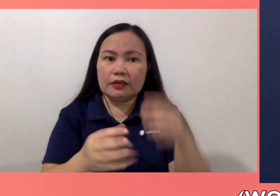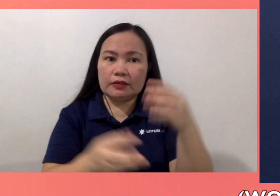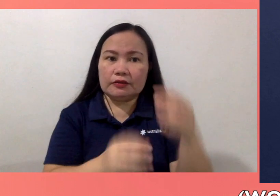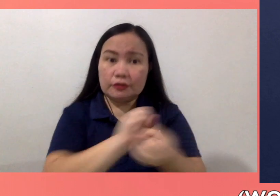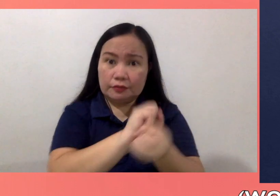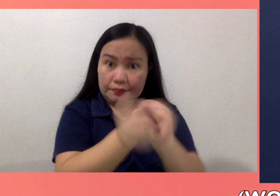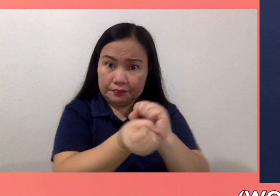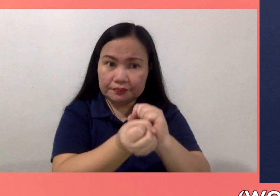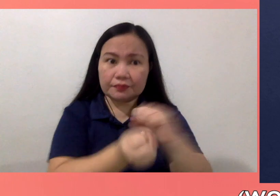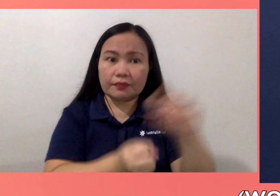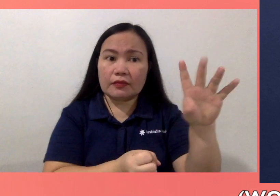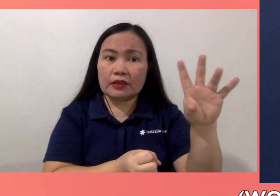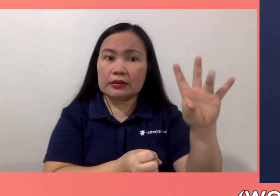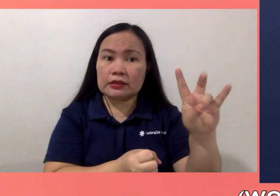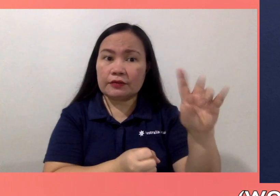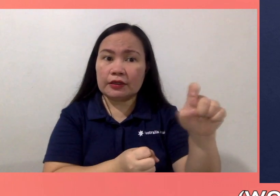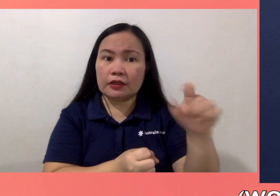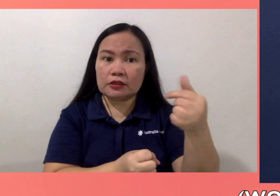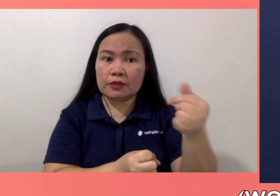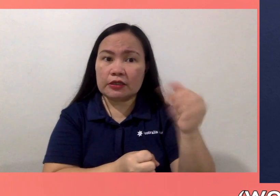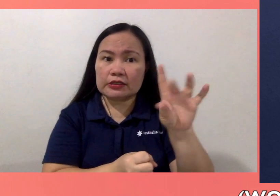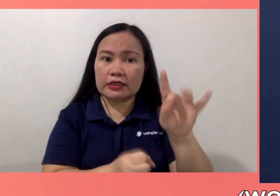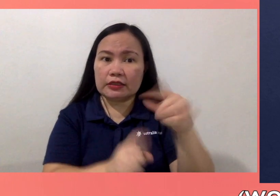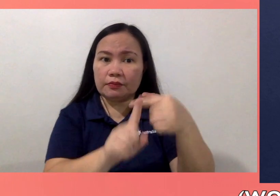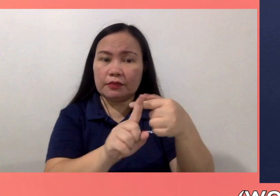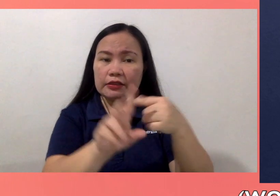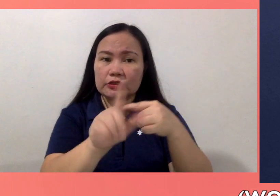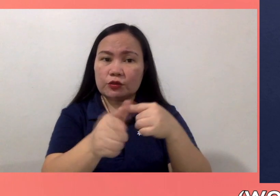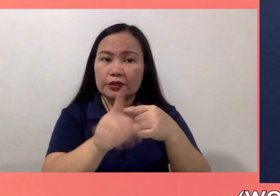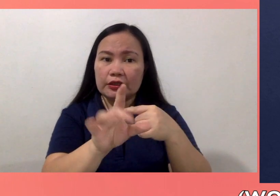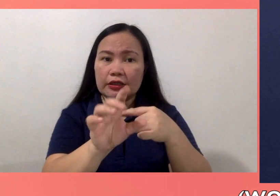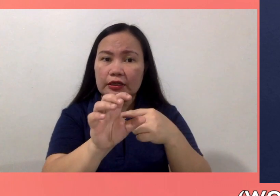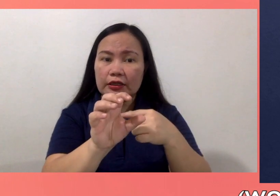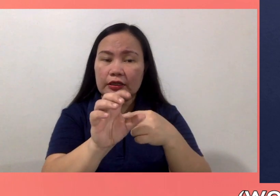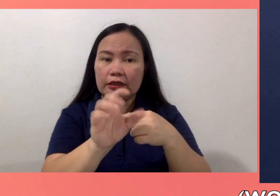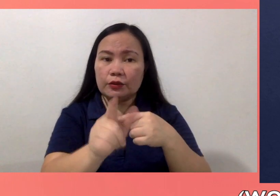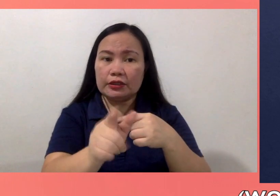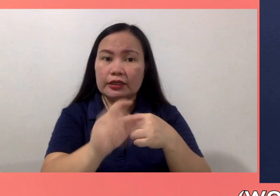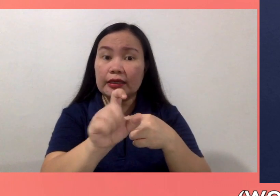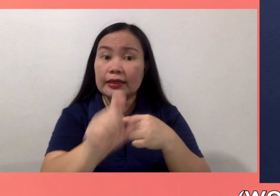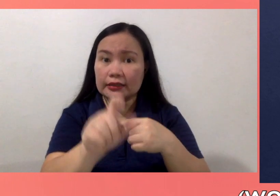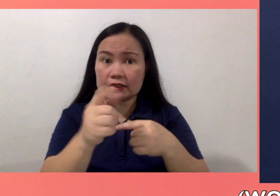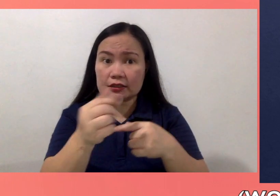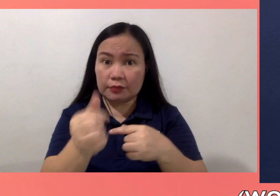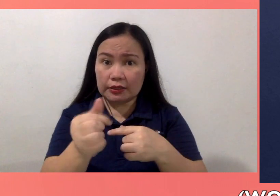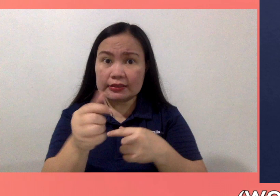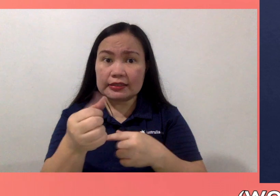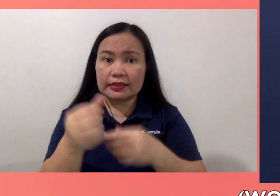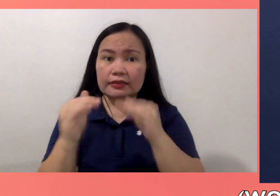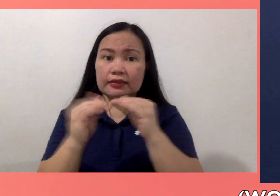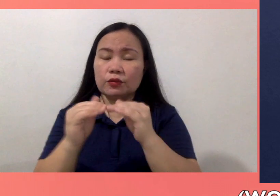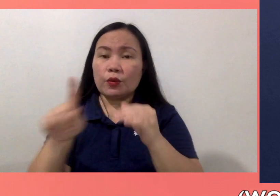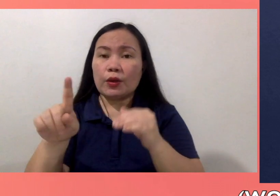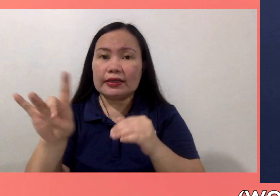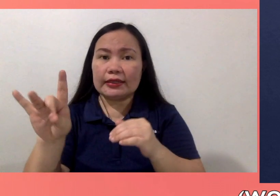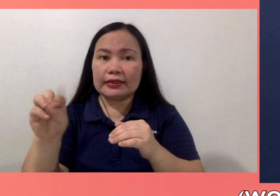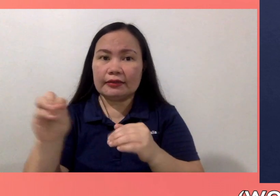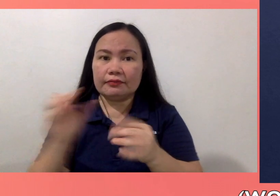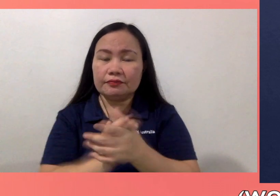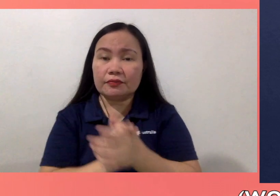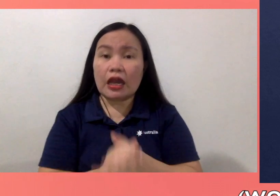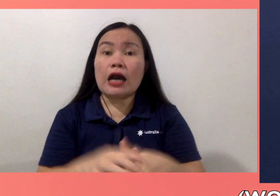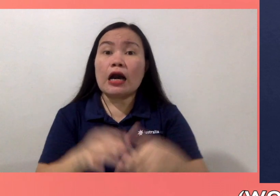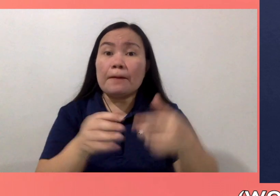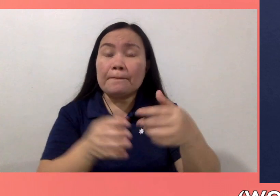7x plus 8 plus 20x plus 10 is equal to 180. So, tandaan natin na kapag consecutive